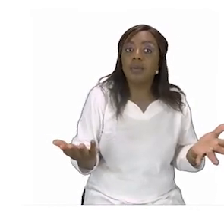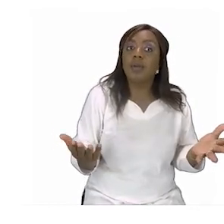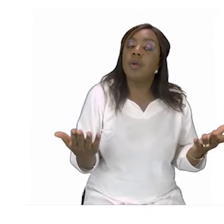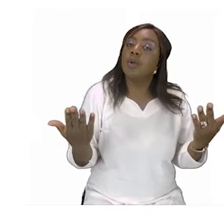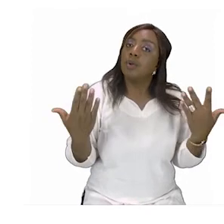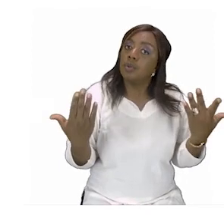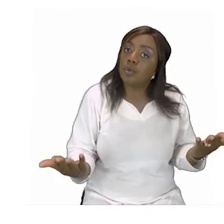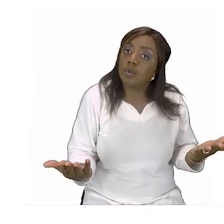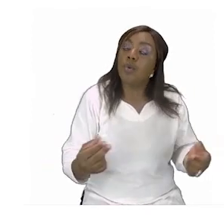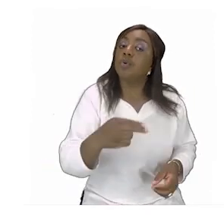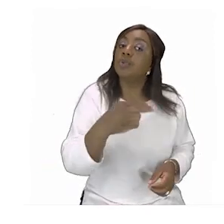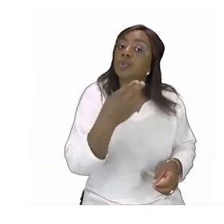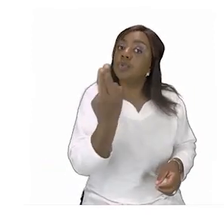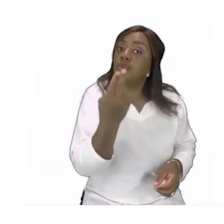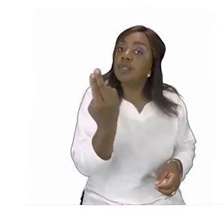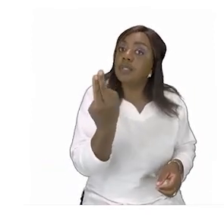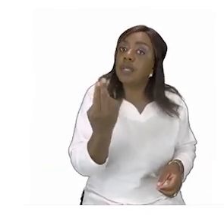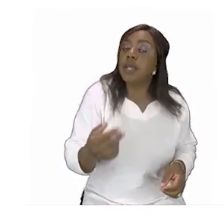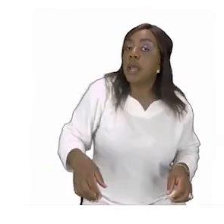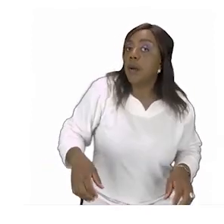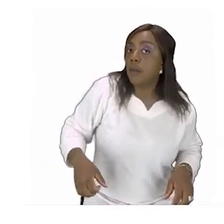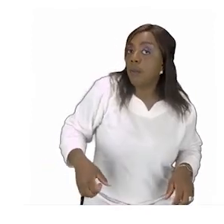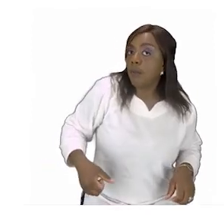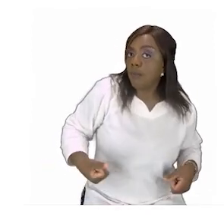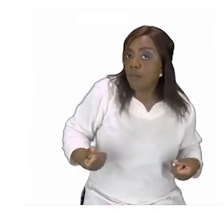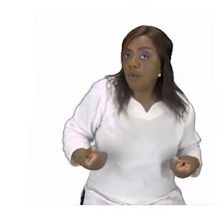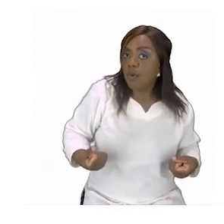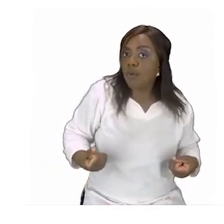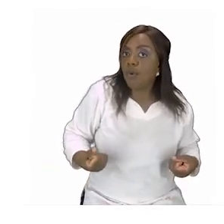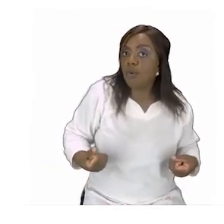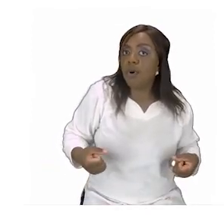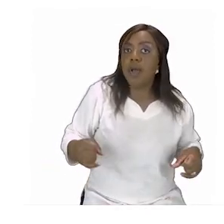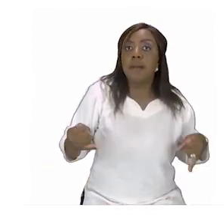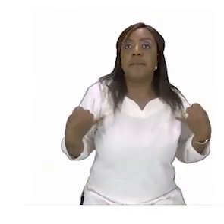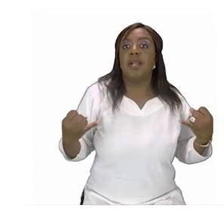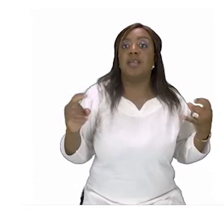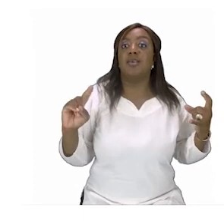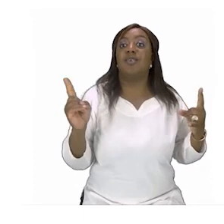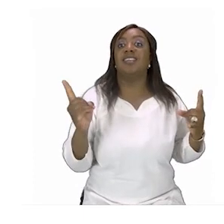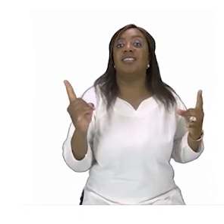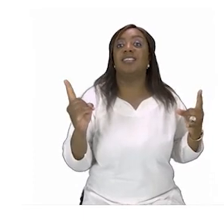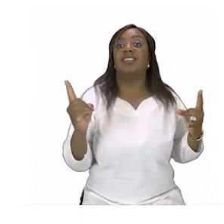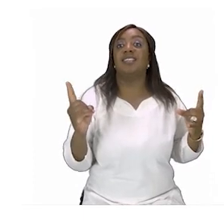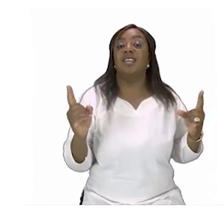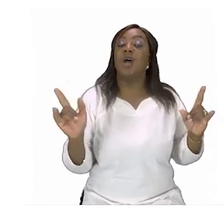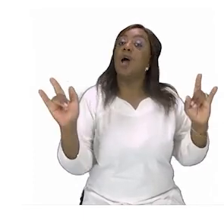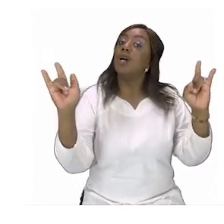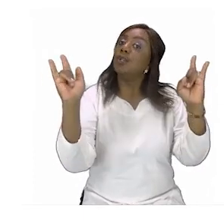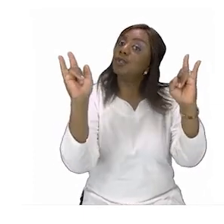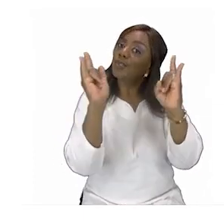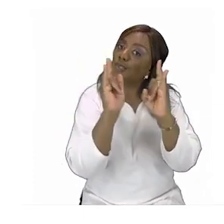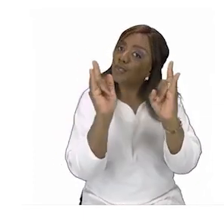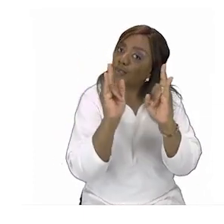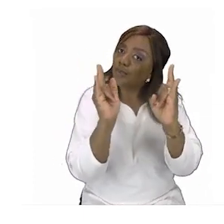ball. Let's take a look at what type of word would best describe what Pedro does on